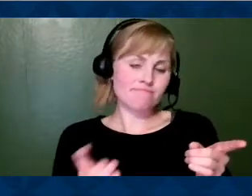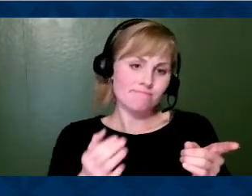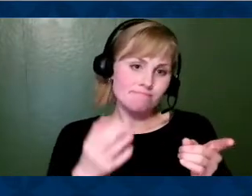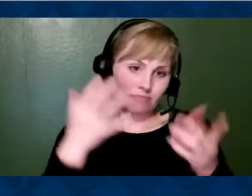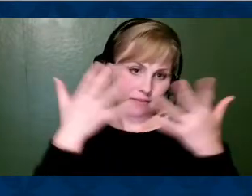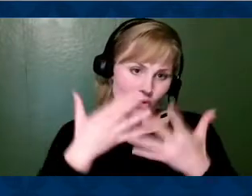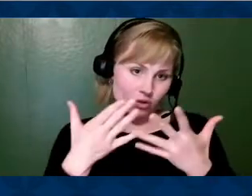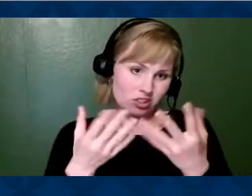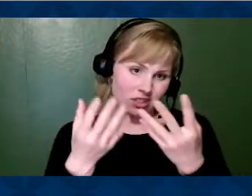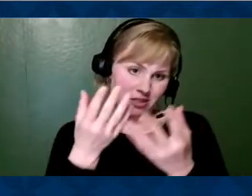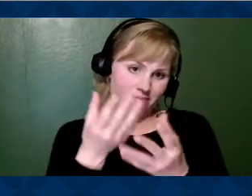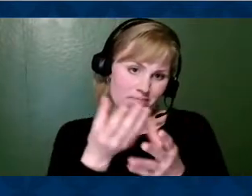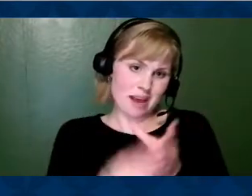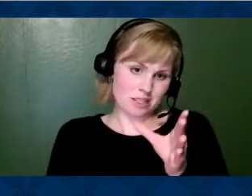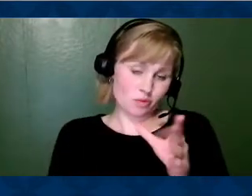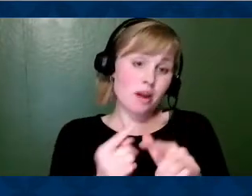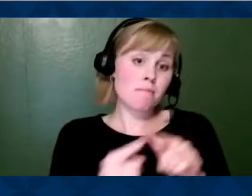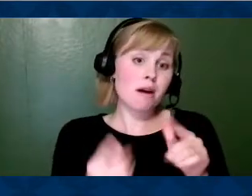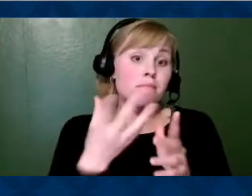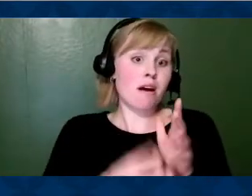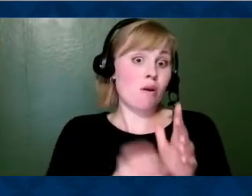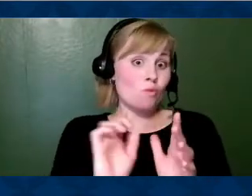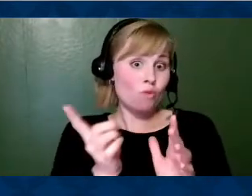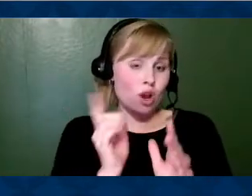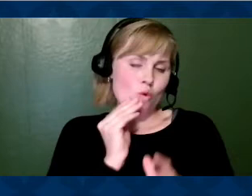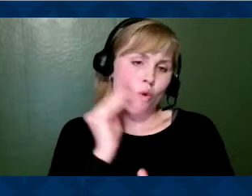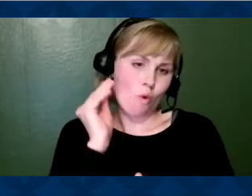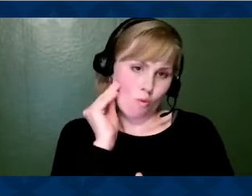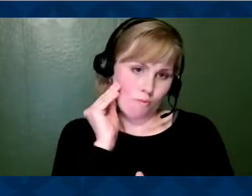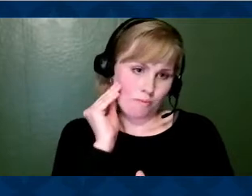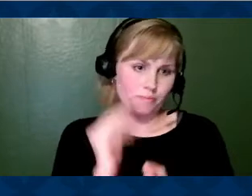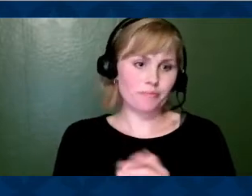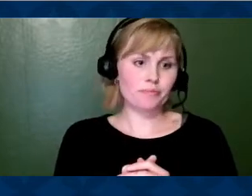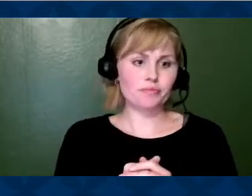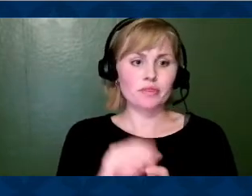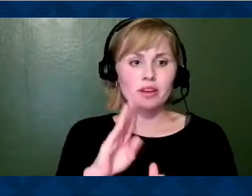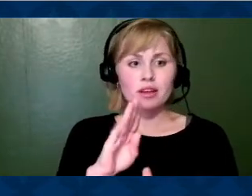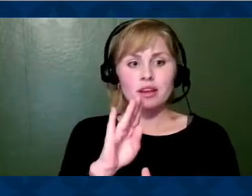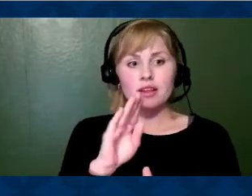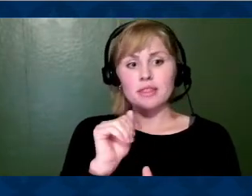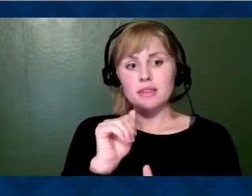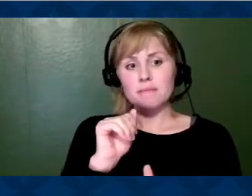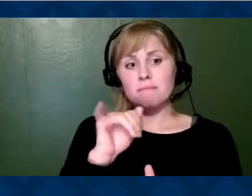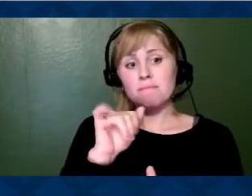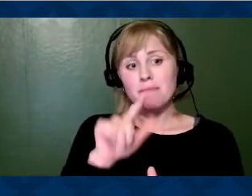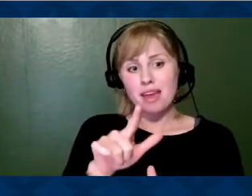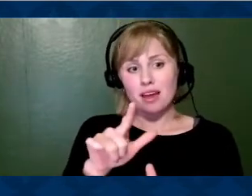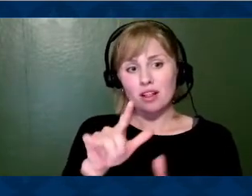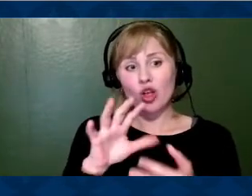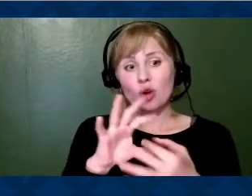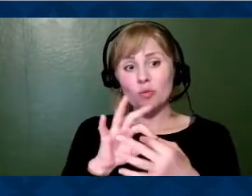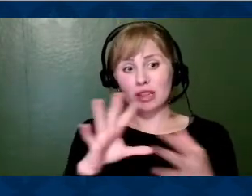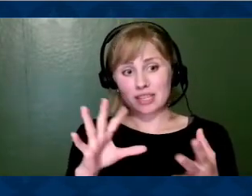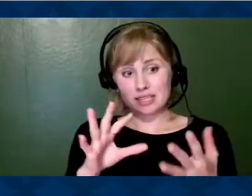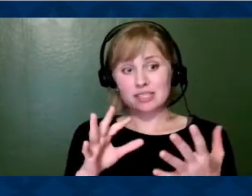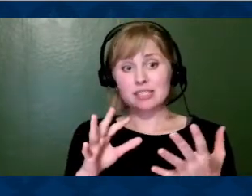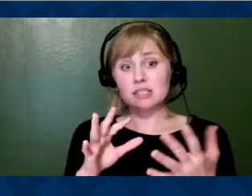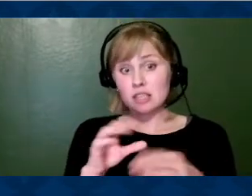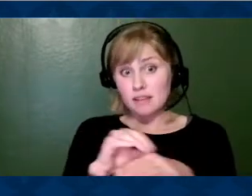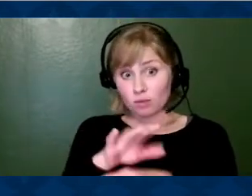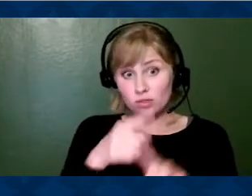law of bail or pretrial release has been influenced by the COVID-19 factor, and the short answer is that it has